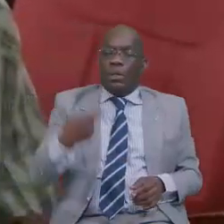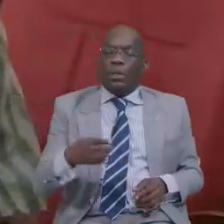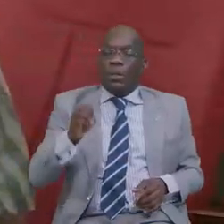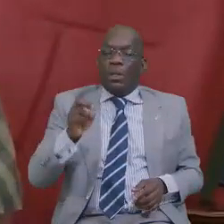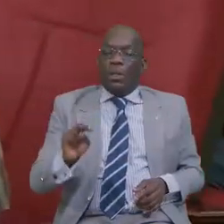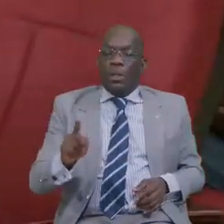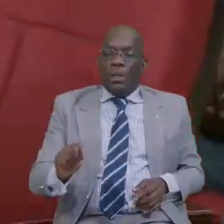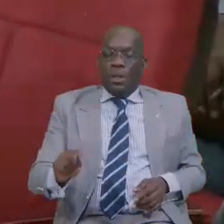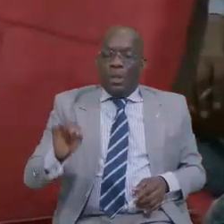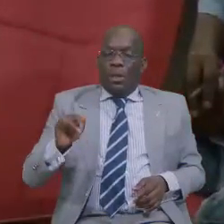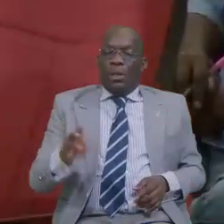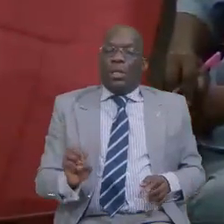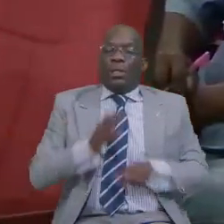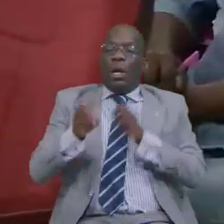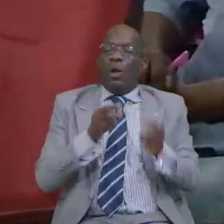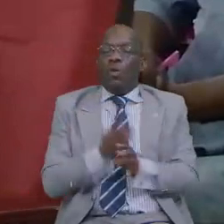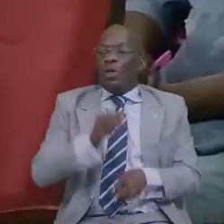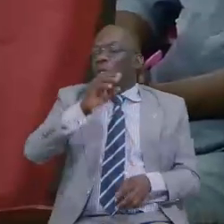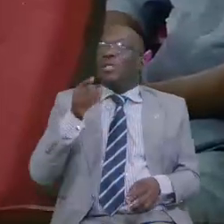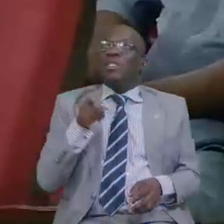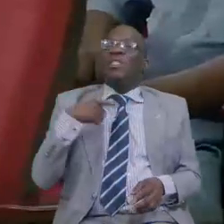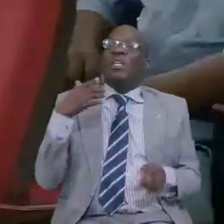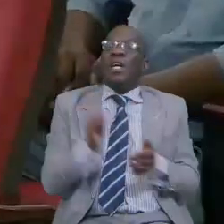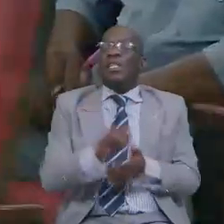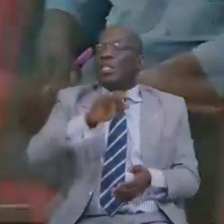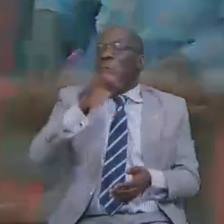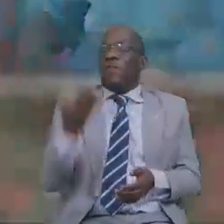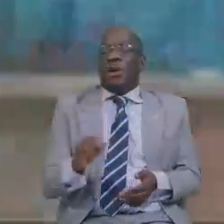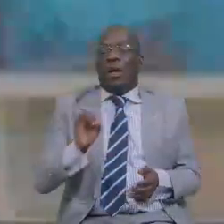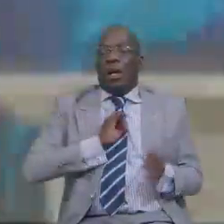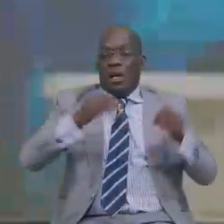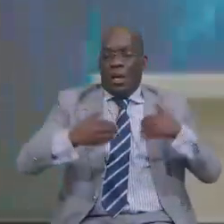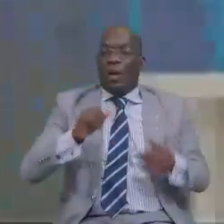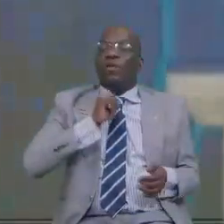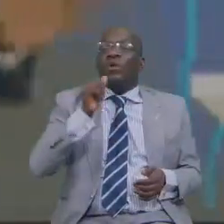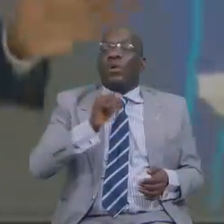I done that? There are some people that will never do what they have